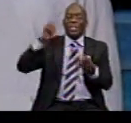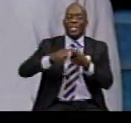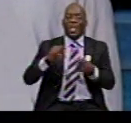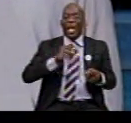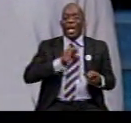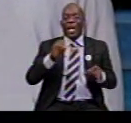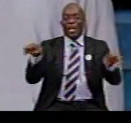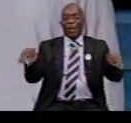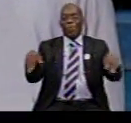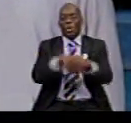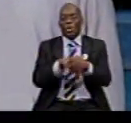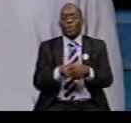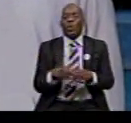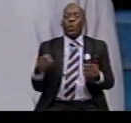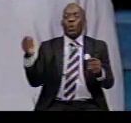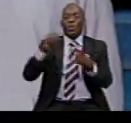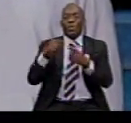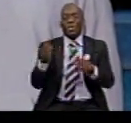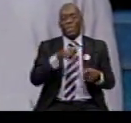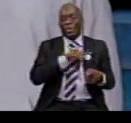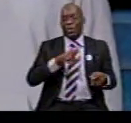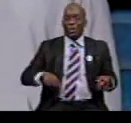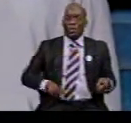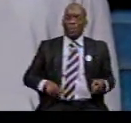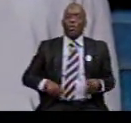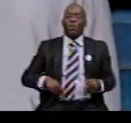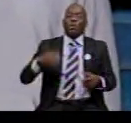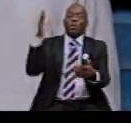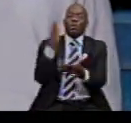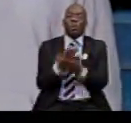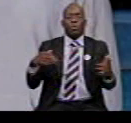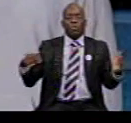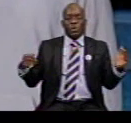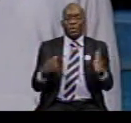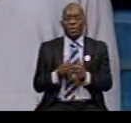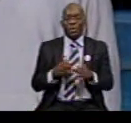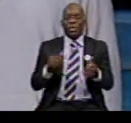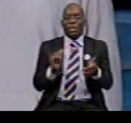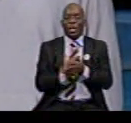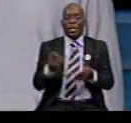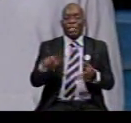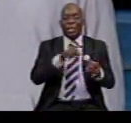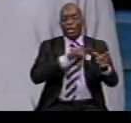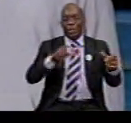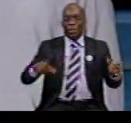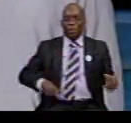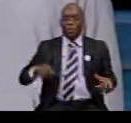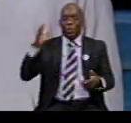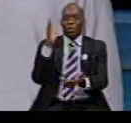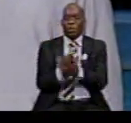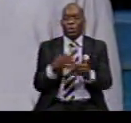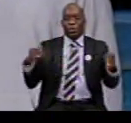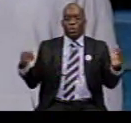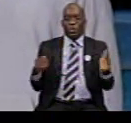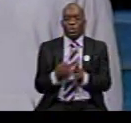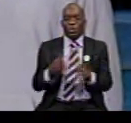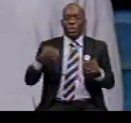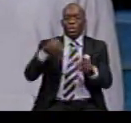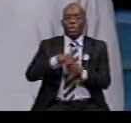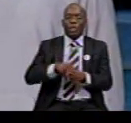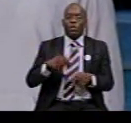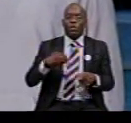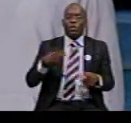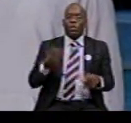Olorun fi se fun emi na so mo dupe lowo Olorun tori pe Olorun ba mi se ninu aye omo mi Ogoni for